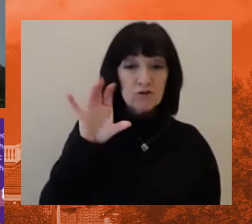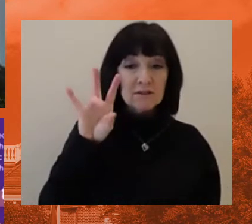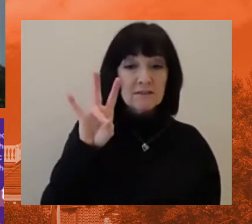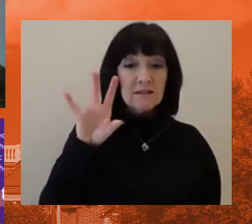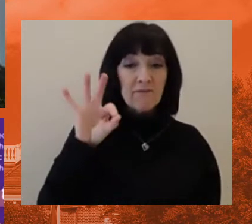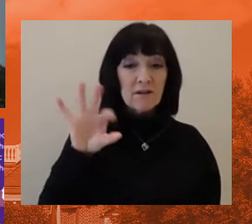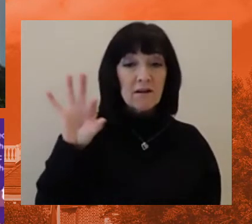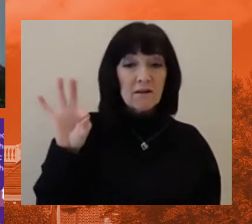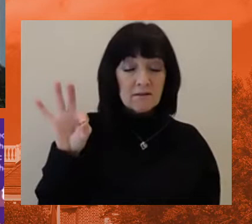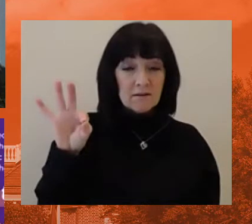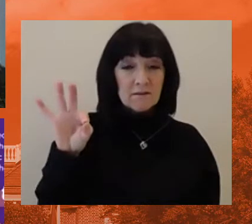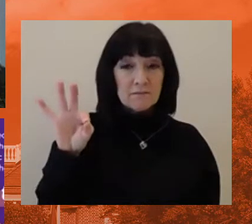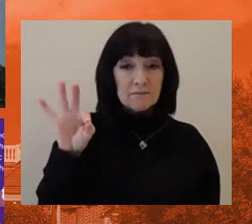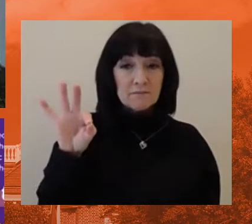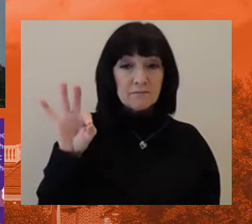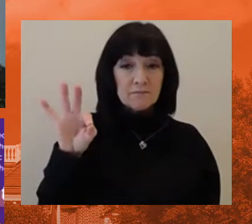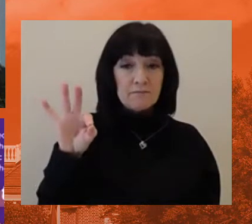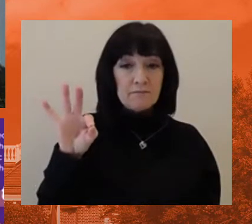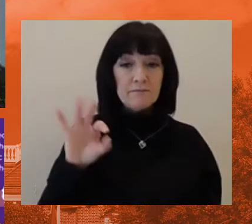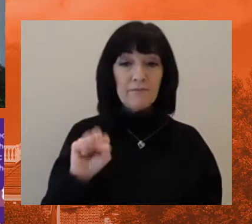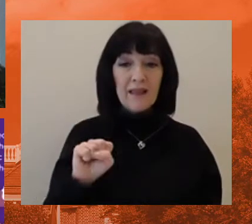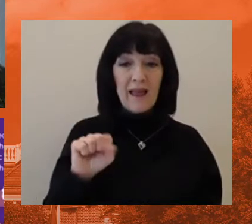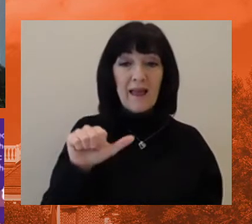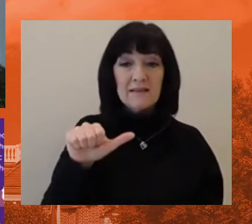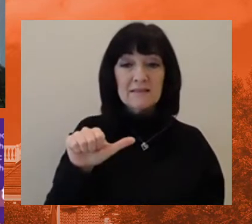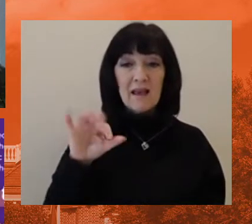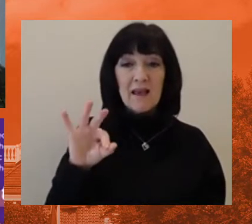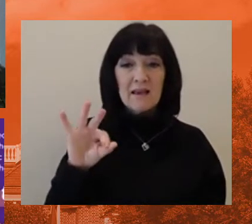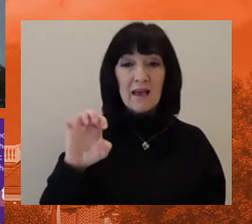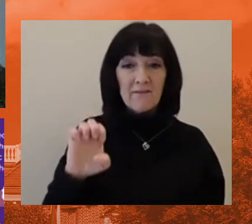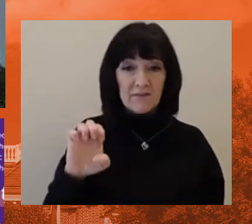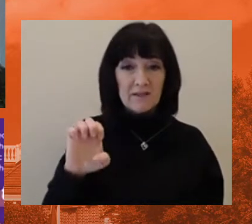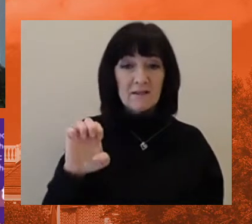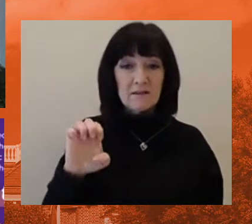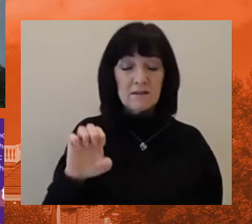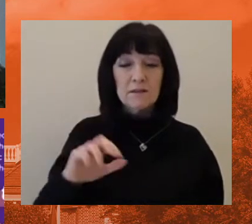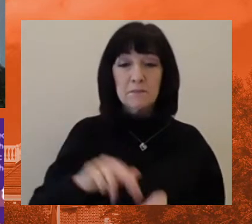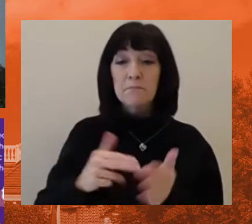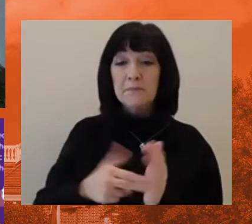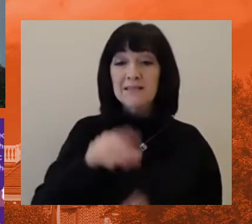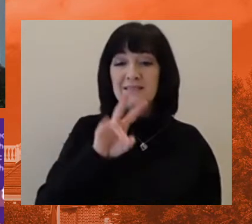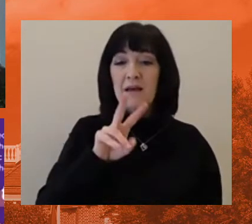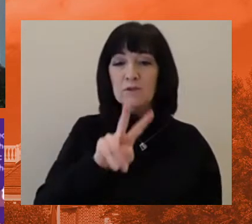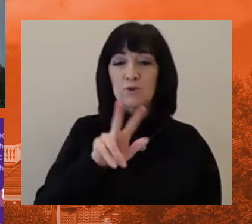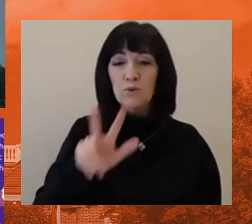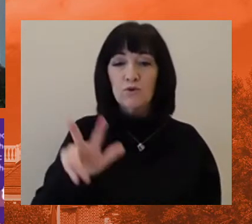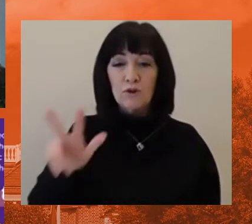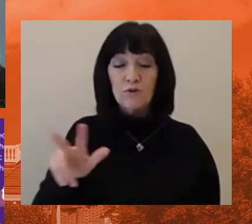800-799-SAFE 7233.